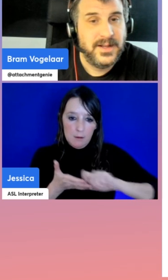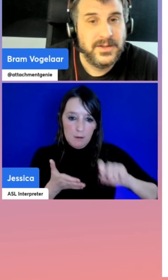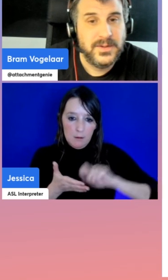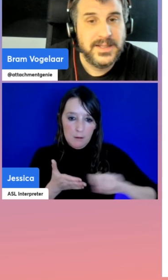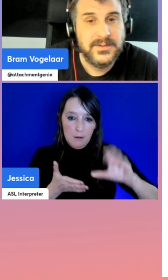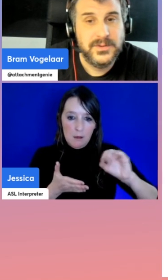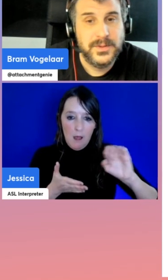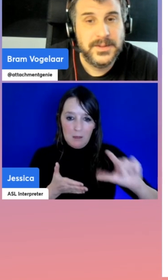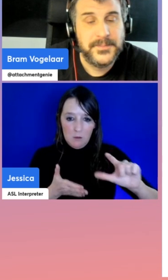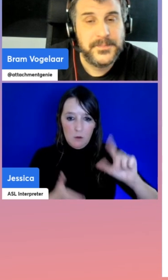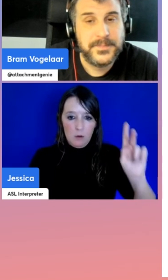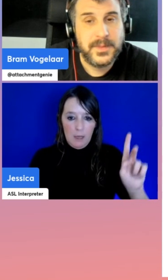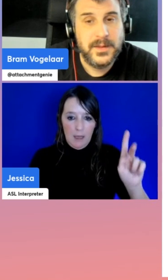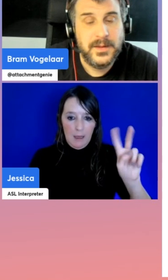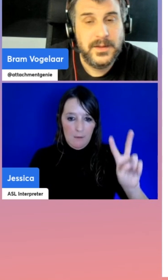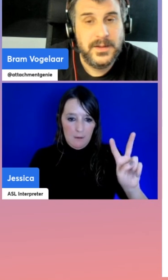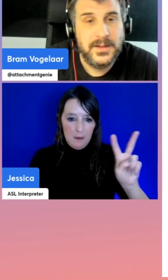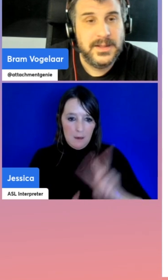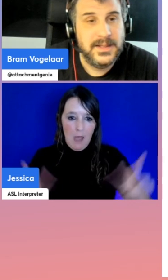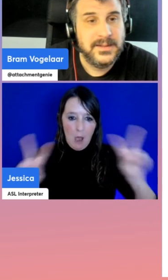KV value into